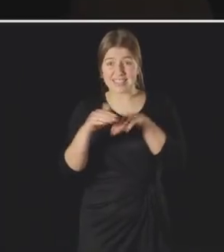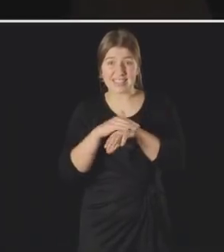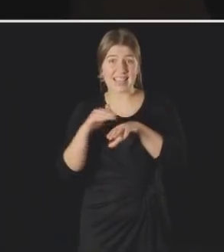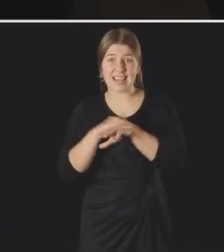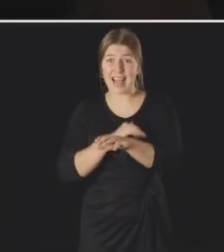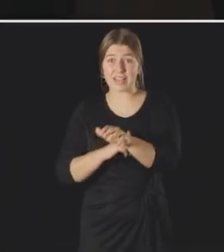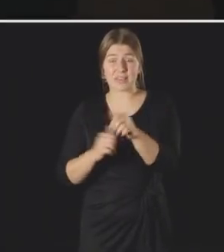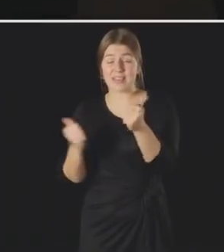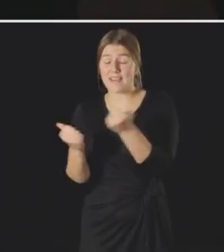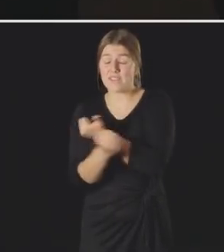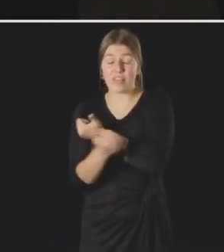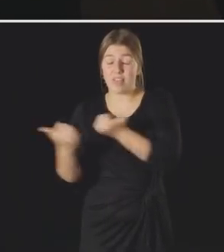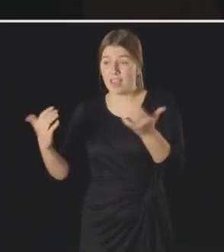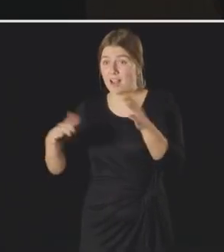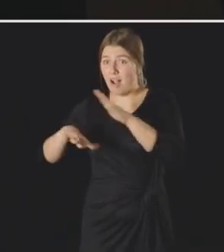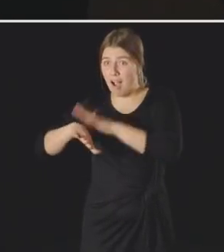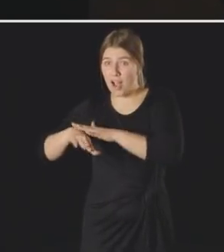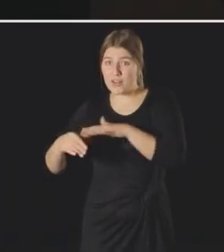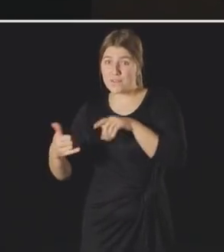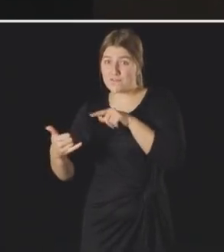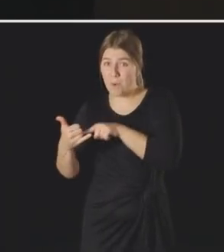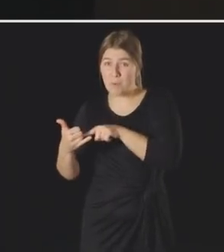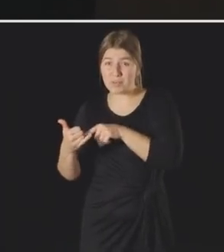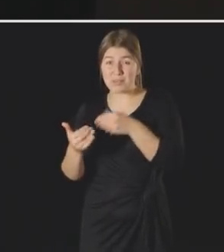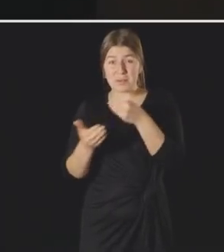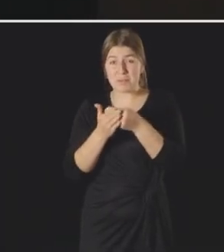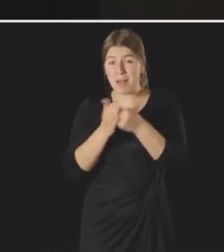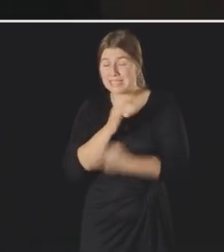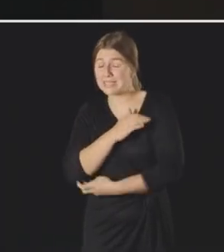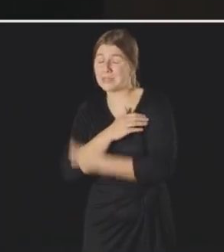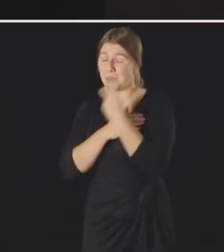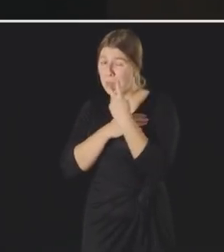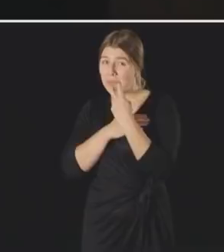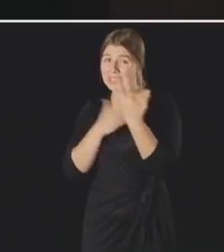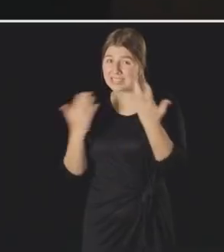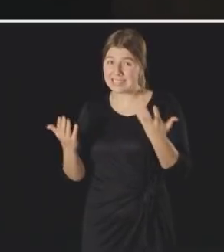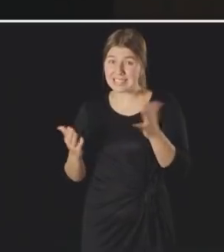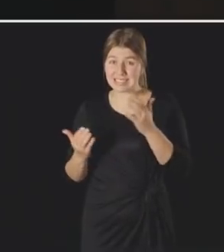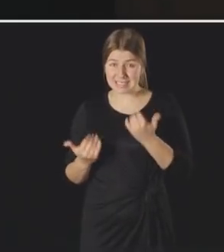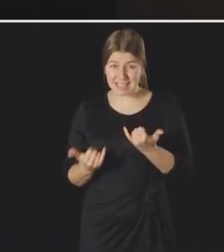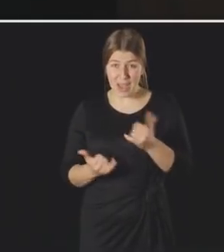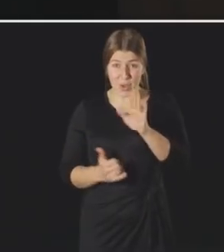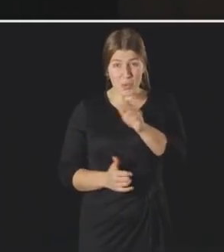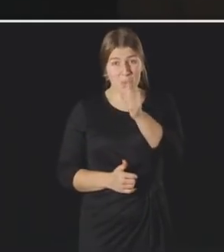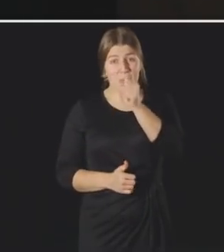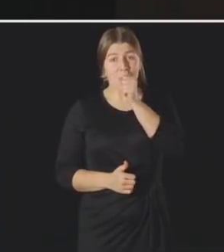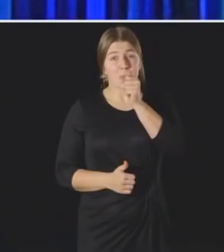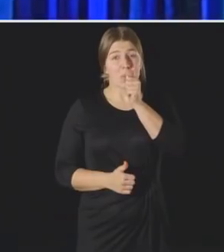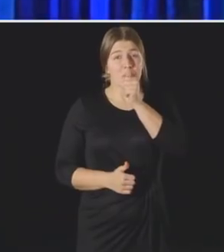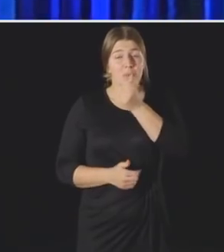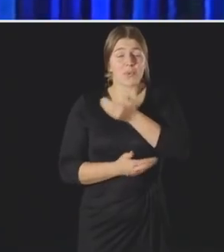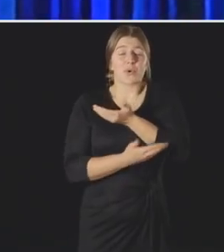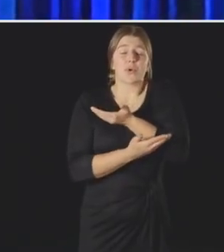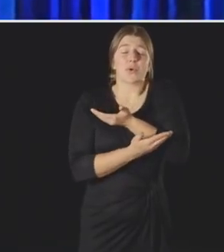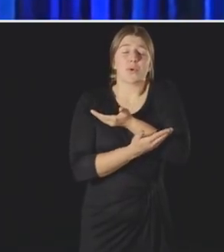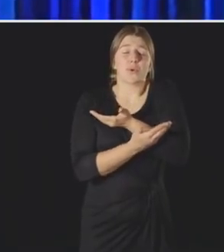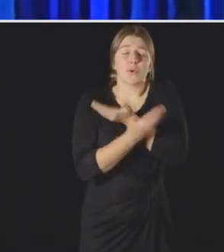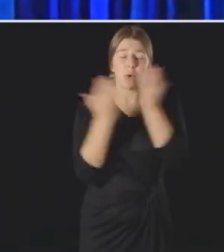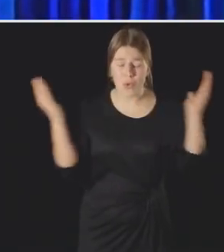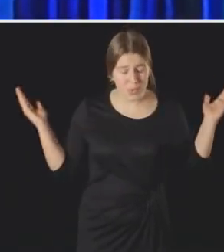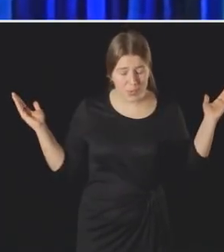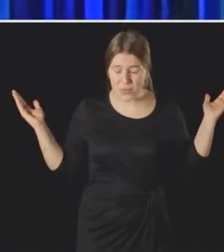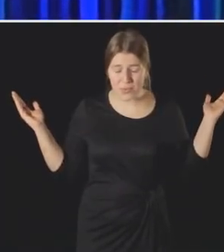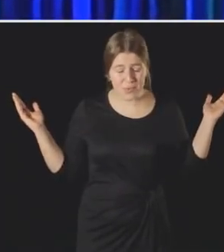apps, online passwords, accounts. They've drained your bank account. And you have no way to